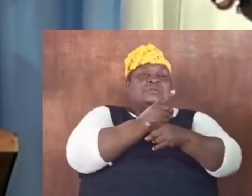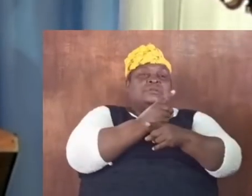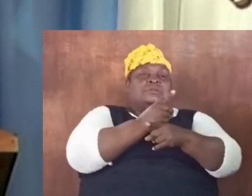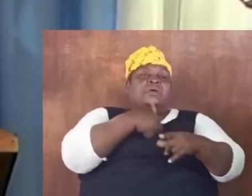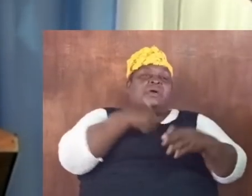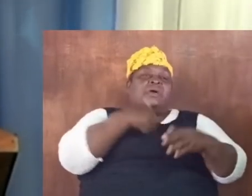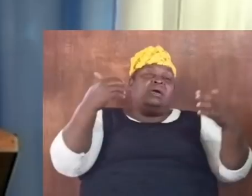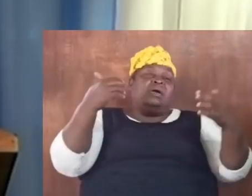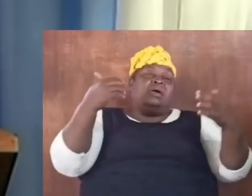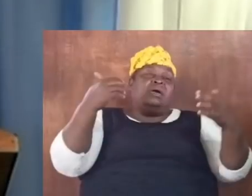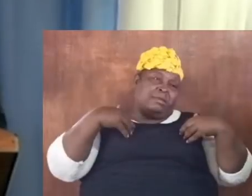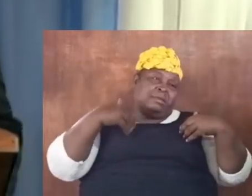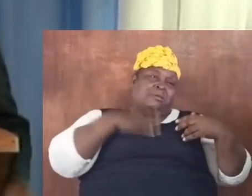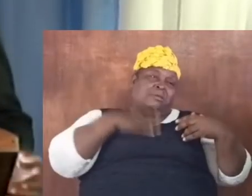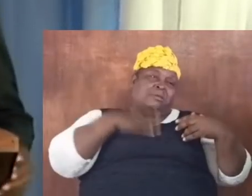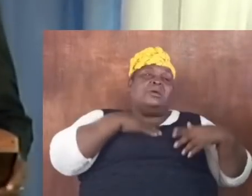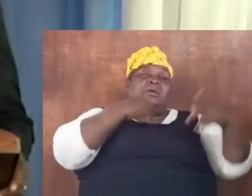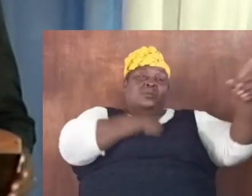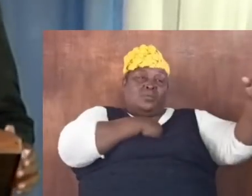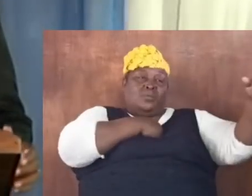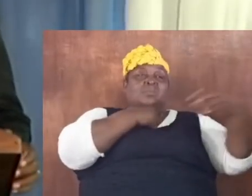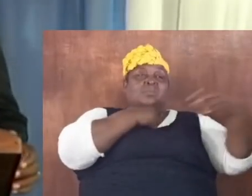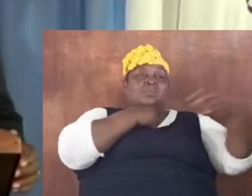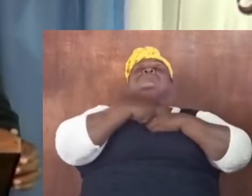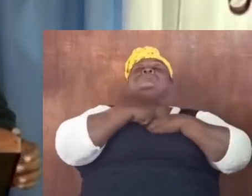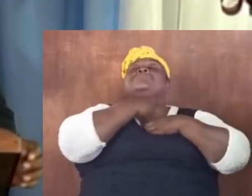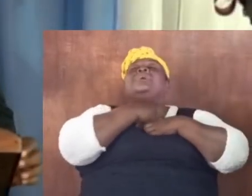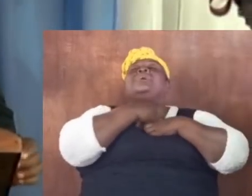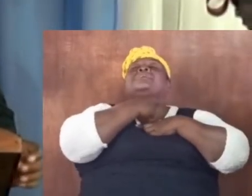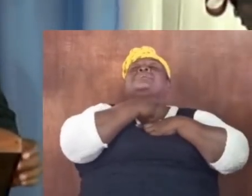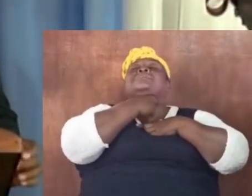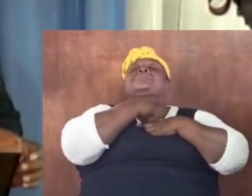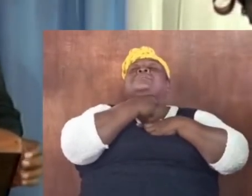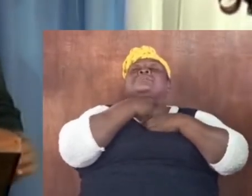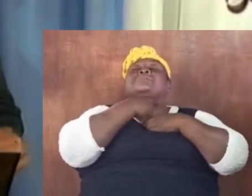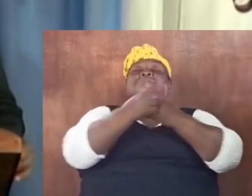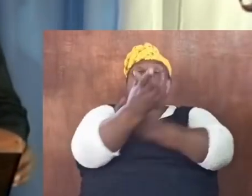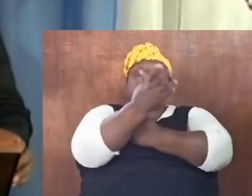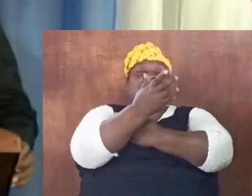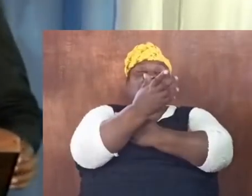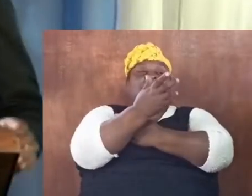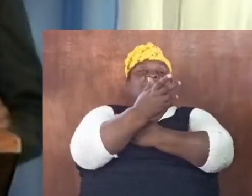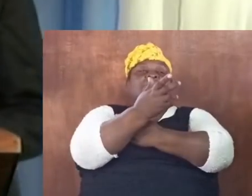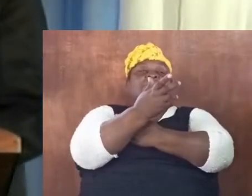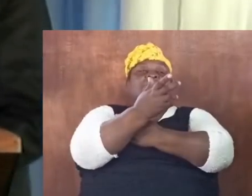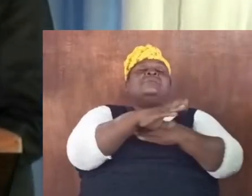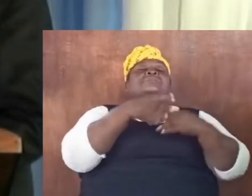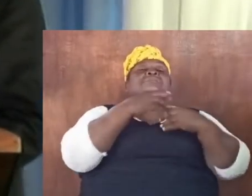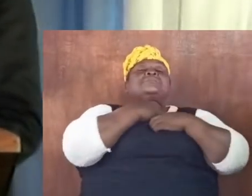gold tie on this morning, and I had to take it off